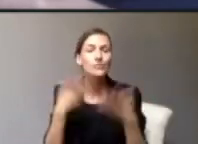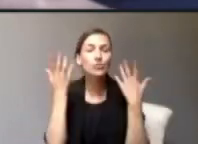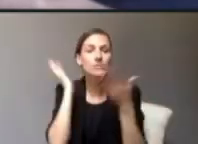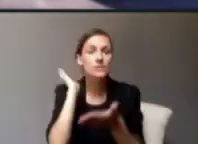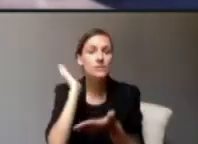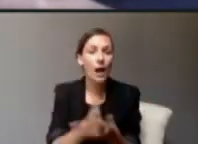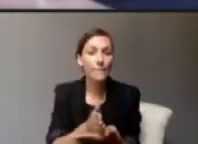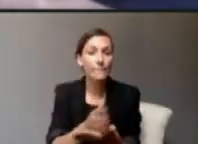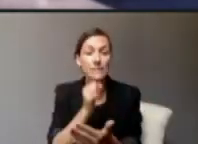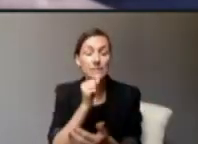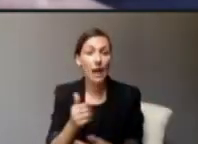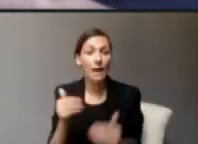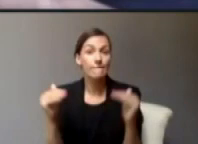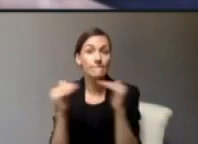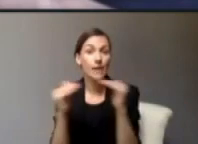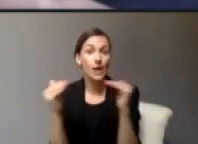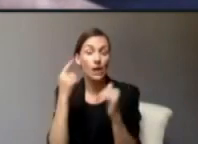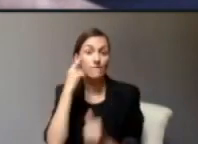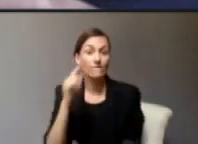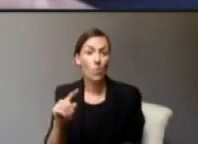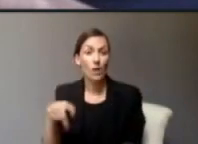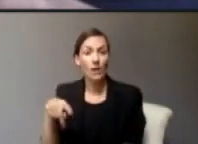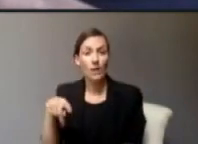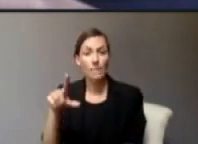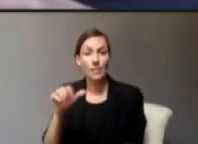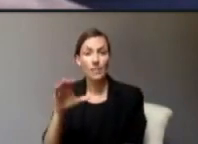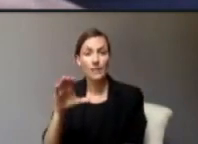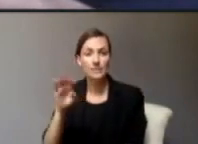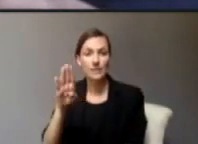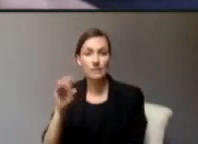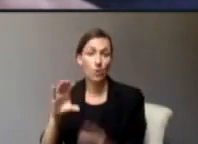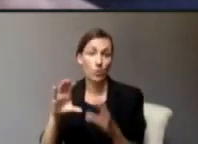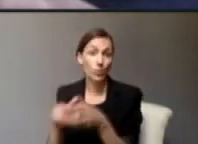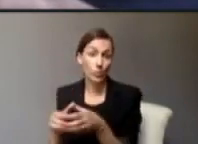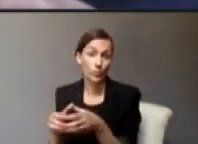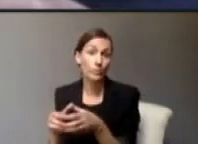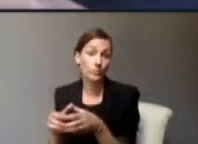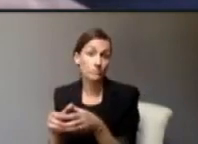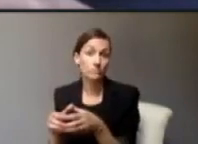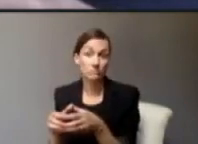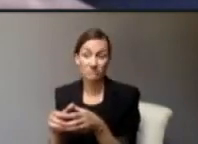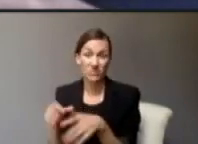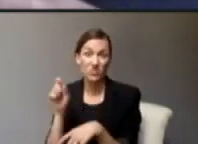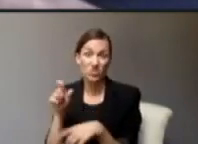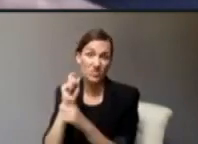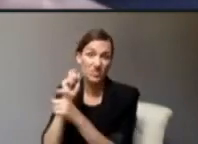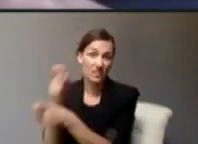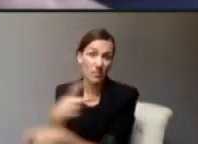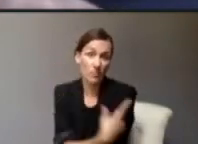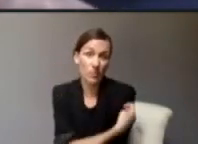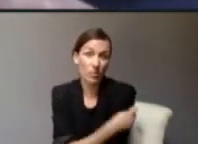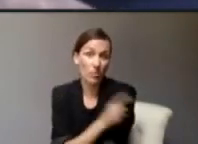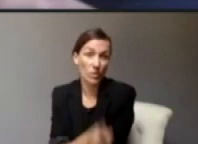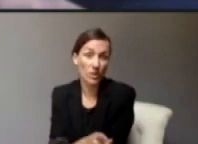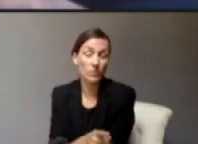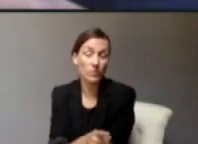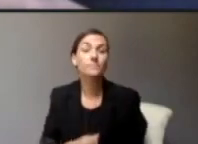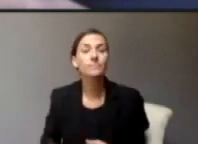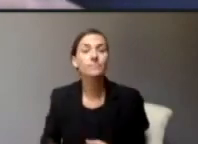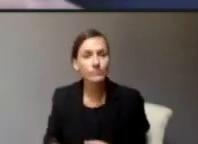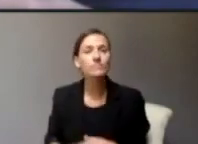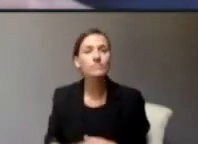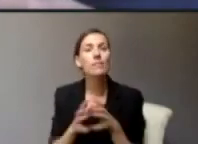unfair to the placebo group not to give it to them. So there's lots of things that go on in the clinical trials that are